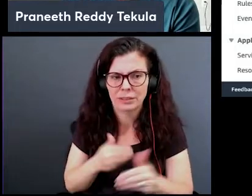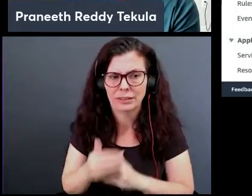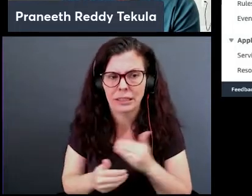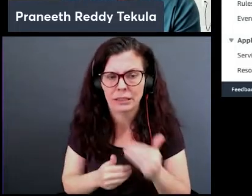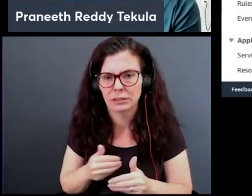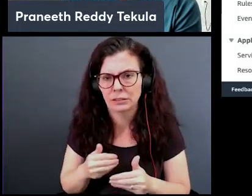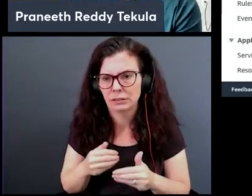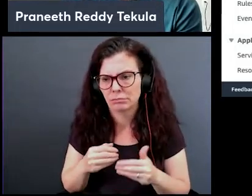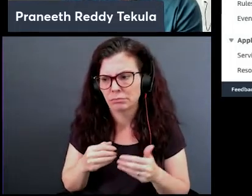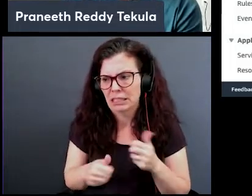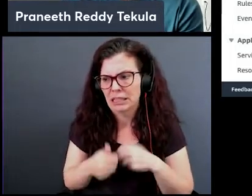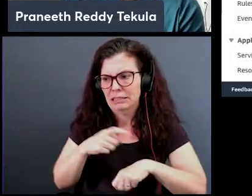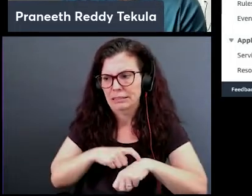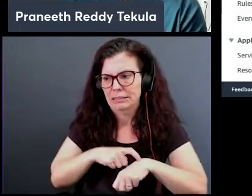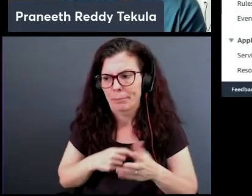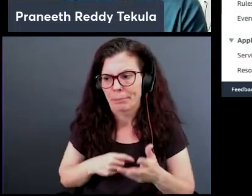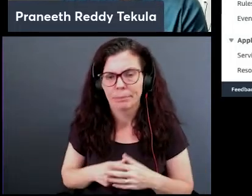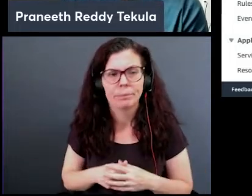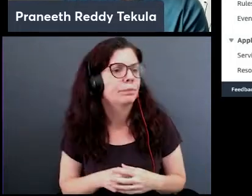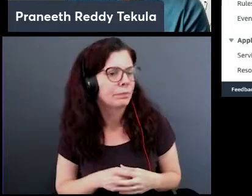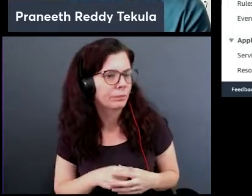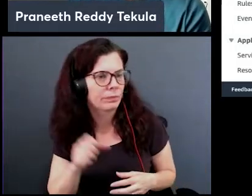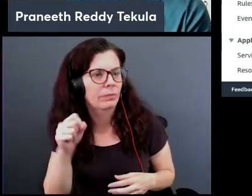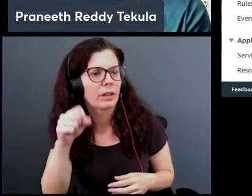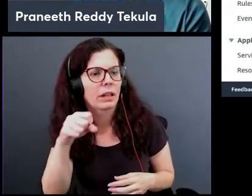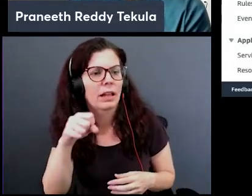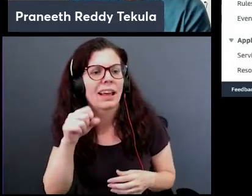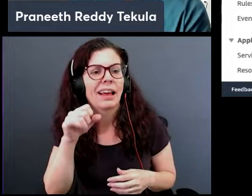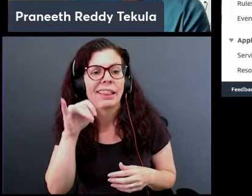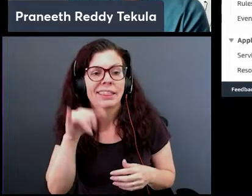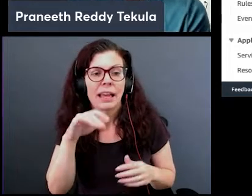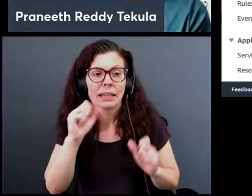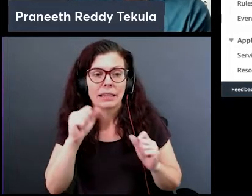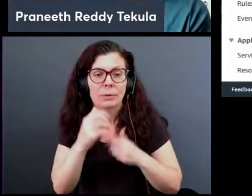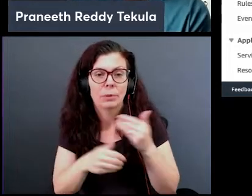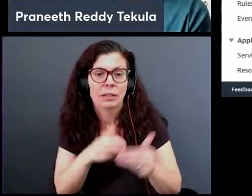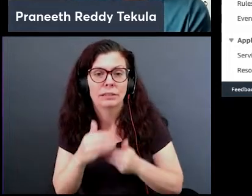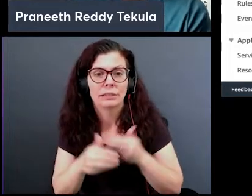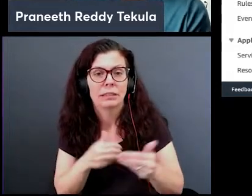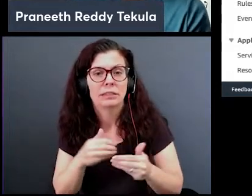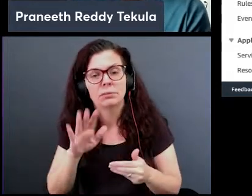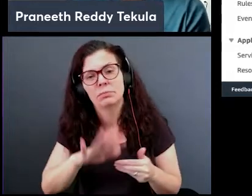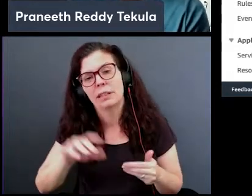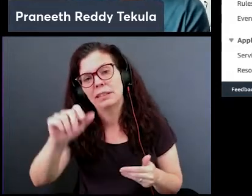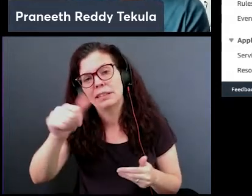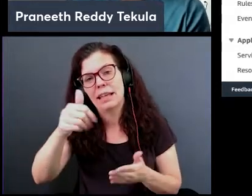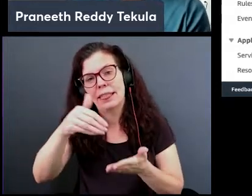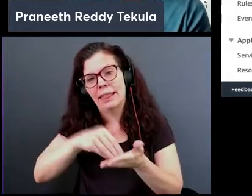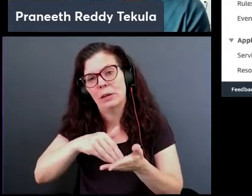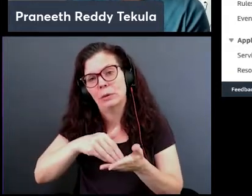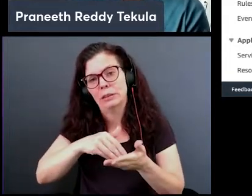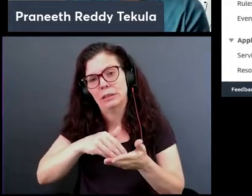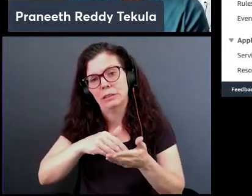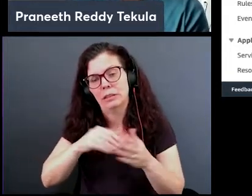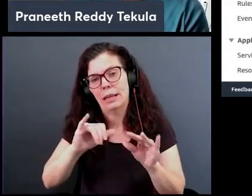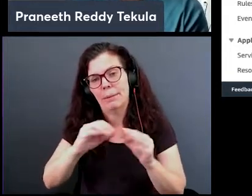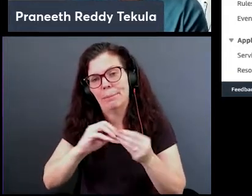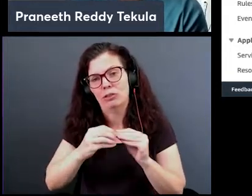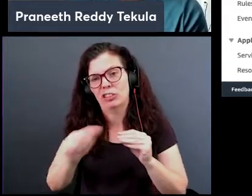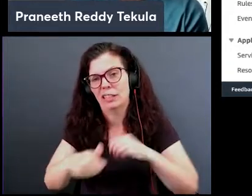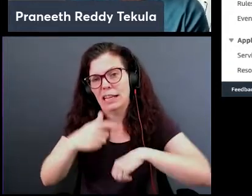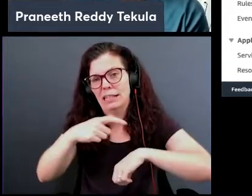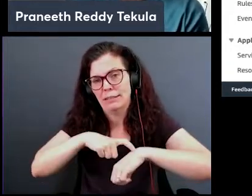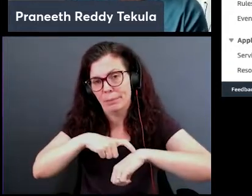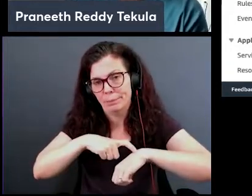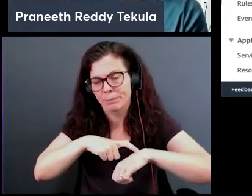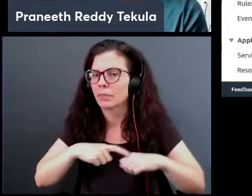time? Metric insights can process about 10,000 metrics in a given time, and that's